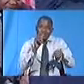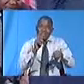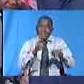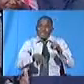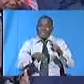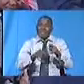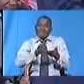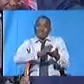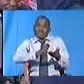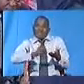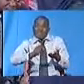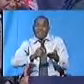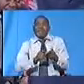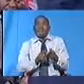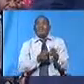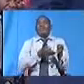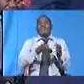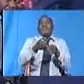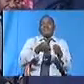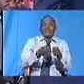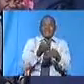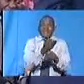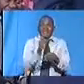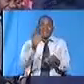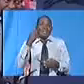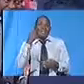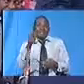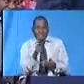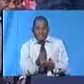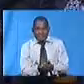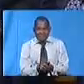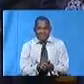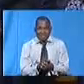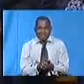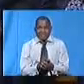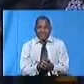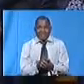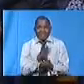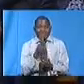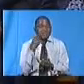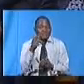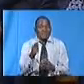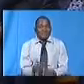form, in prescribed manner, what they observed as exalted observers?